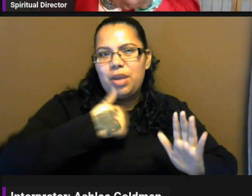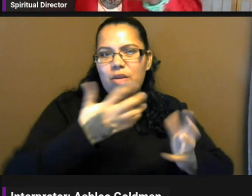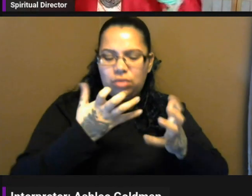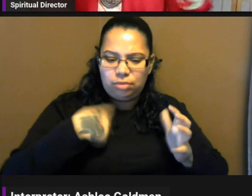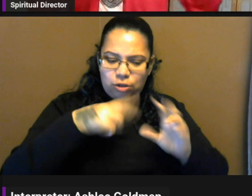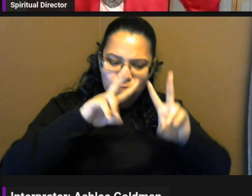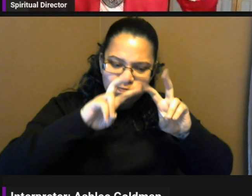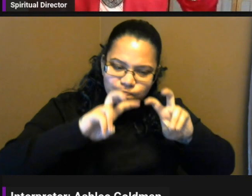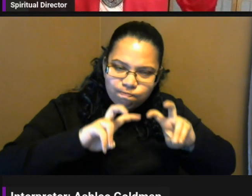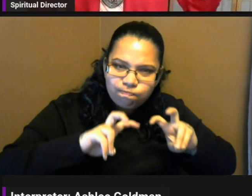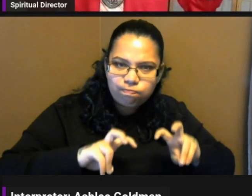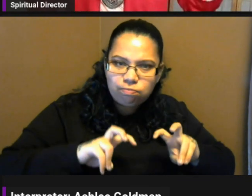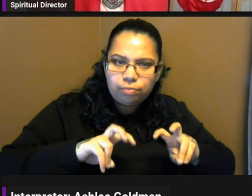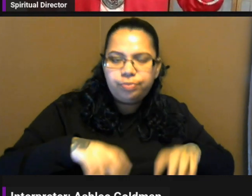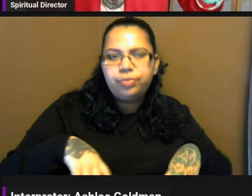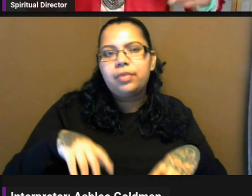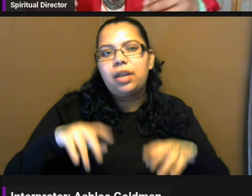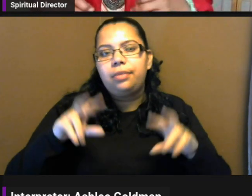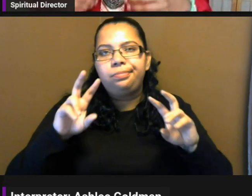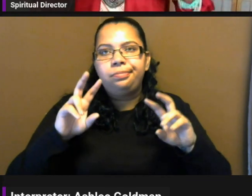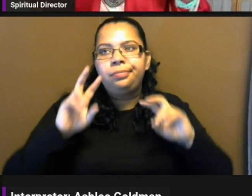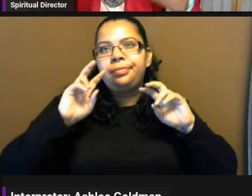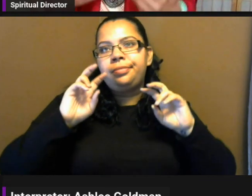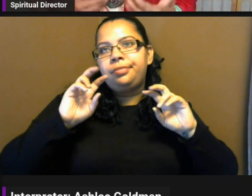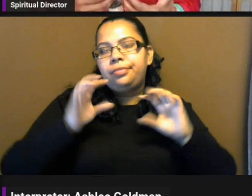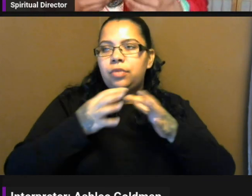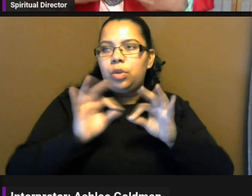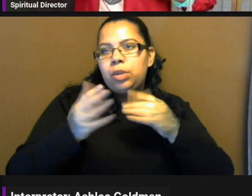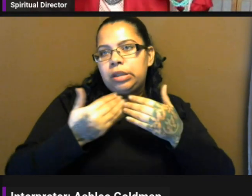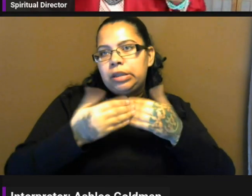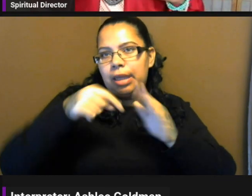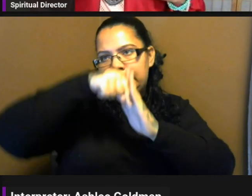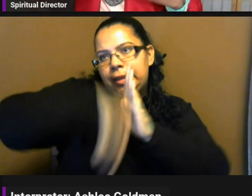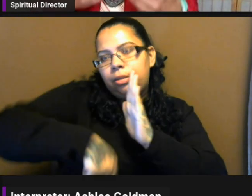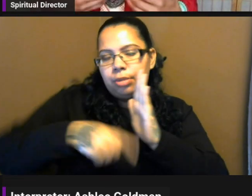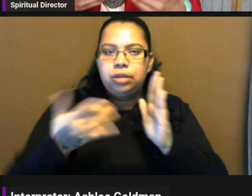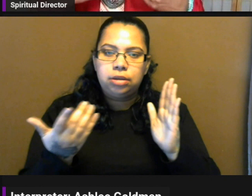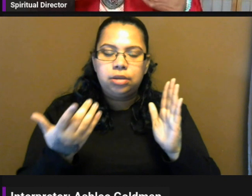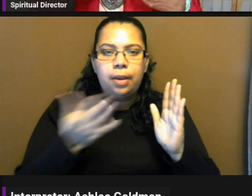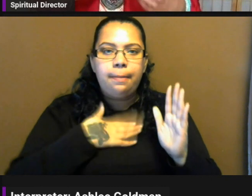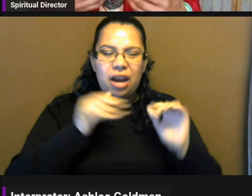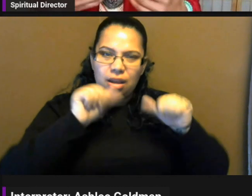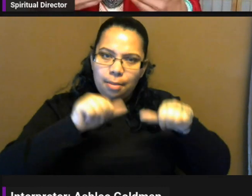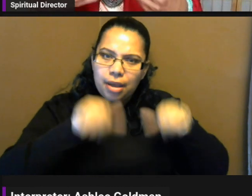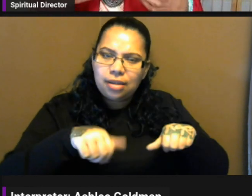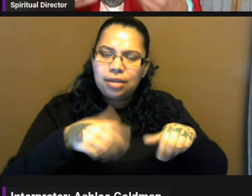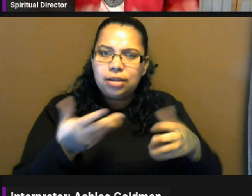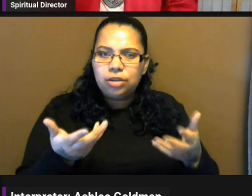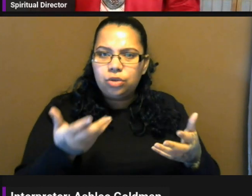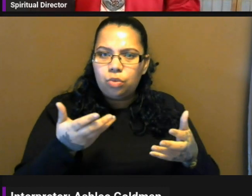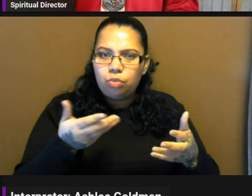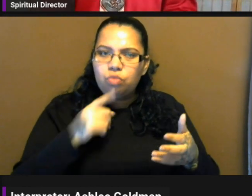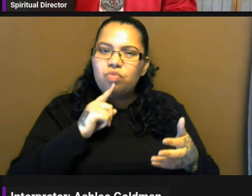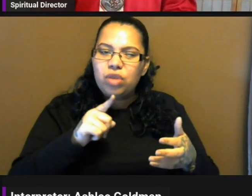that deepens, quote unquote, linguistic convenience, that deepens my ability to walk